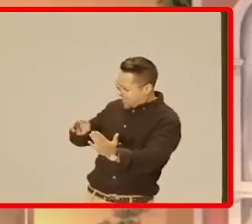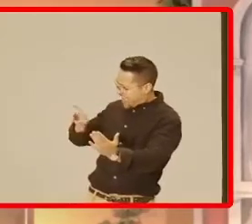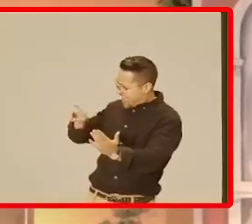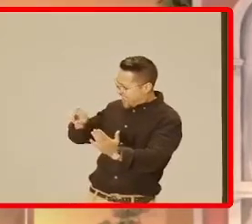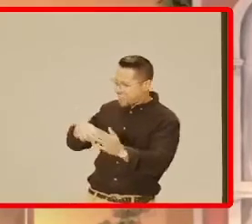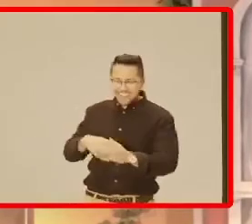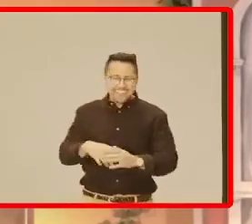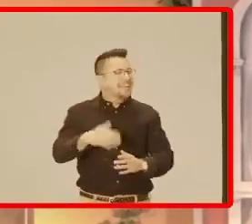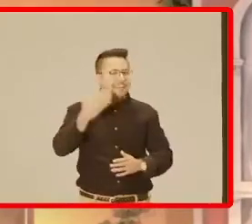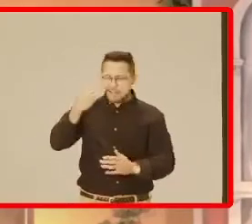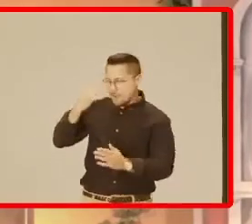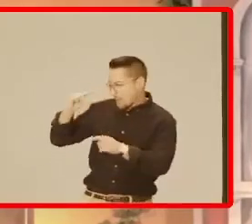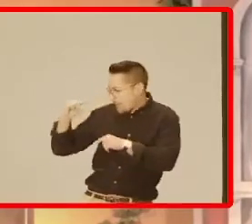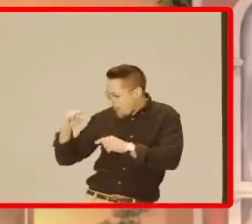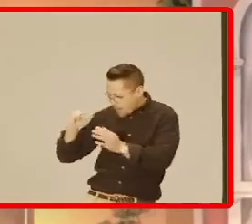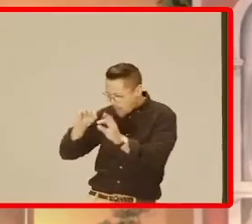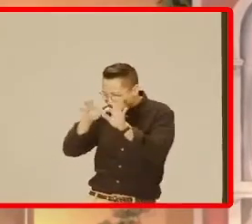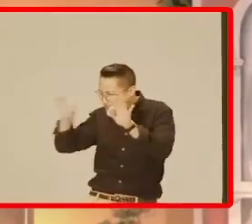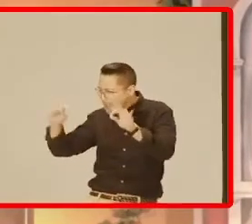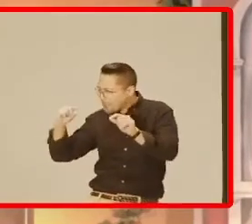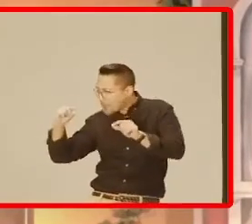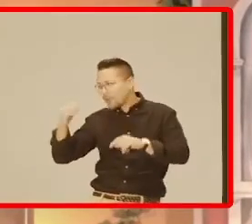It's a little small.